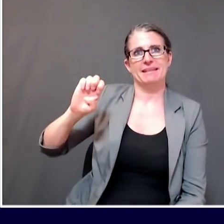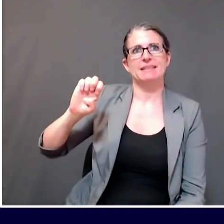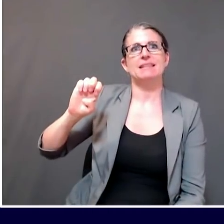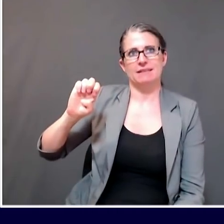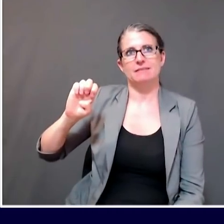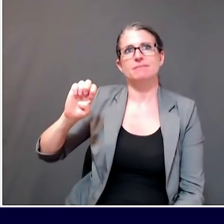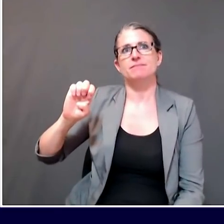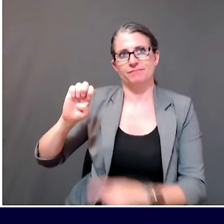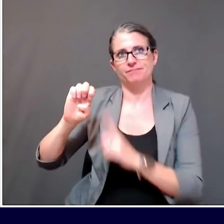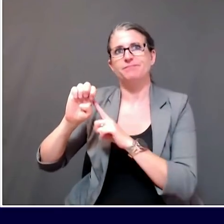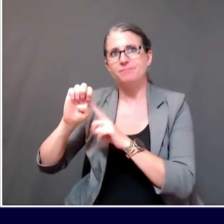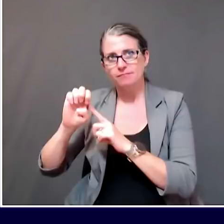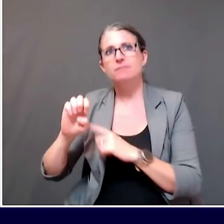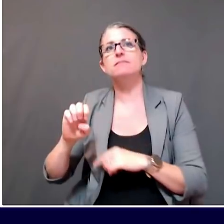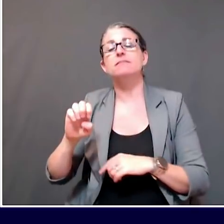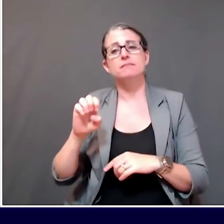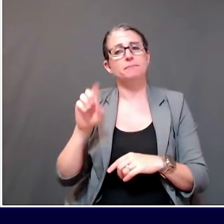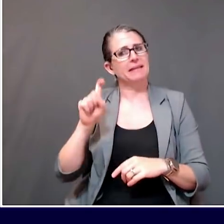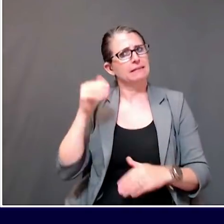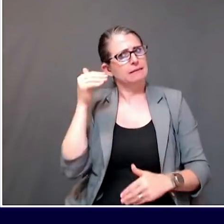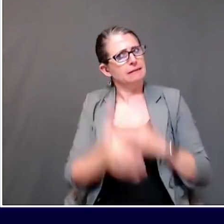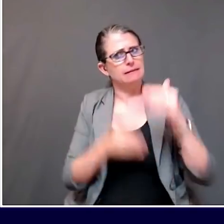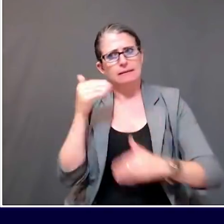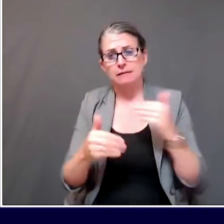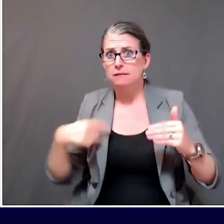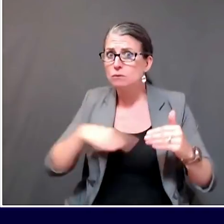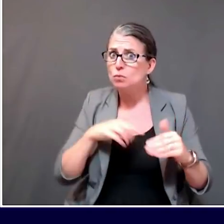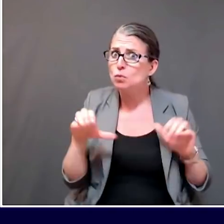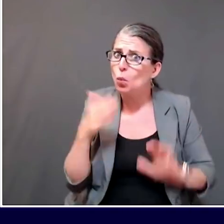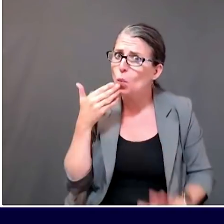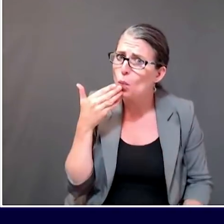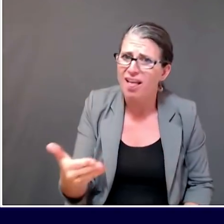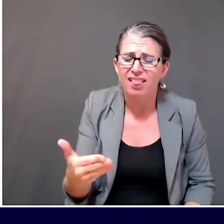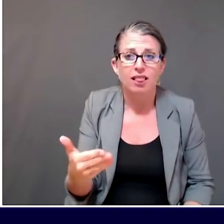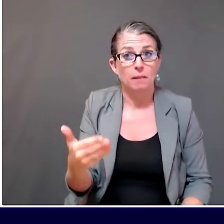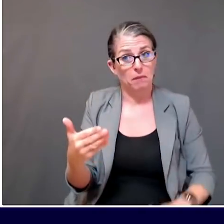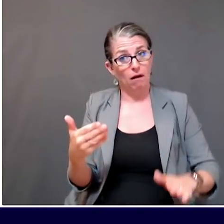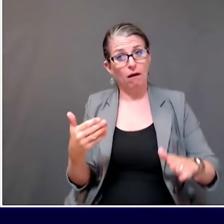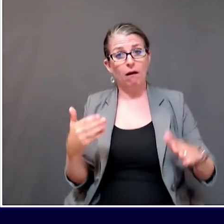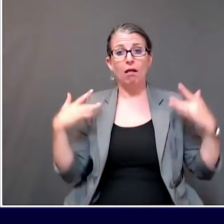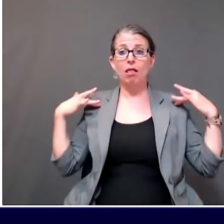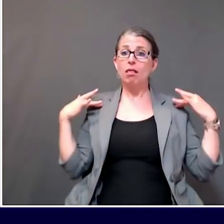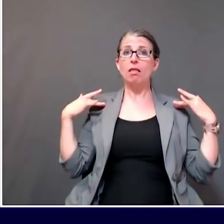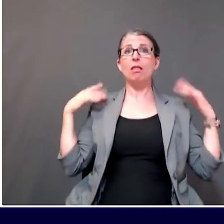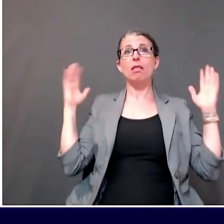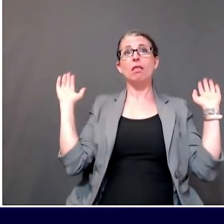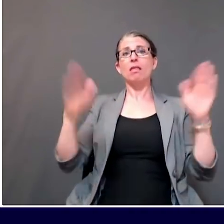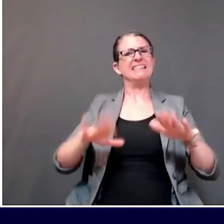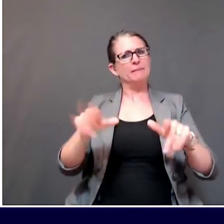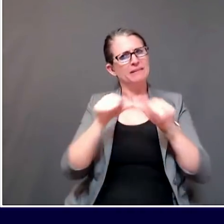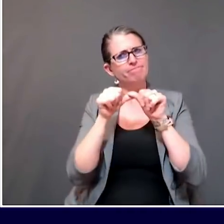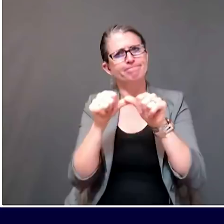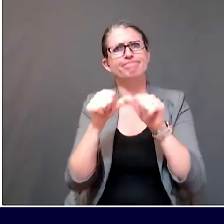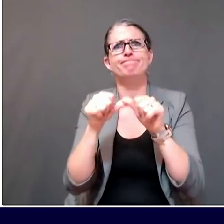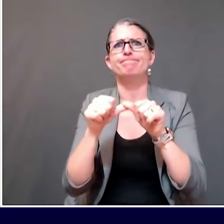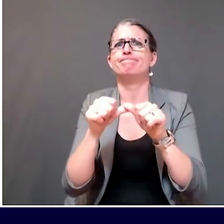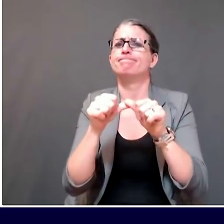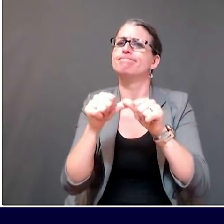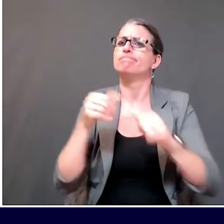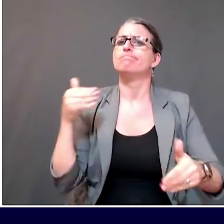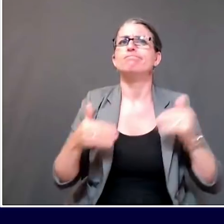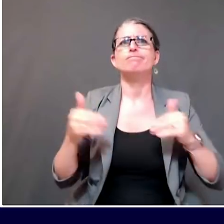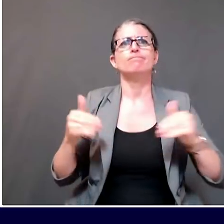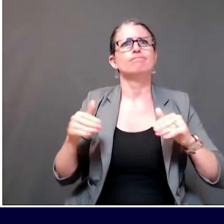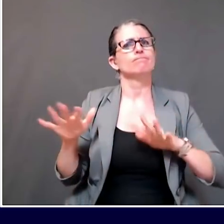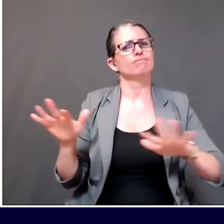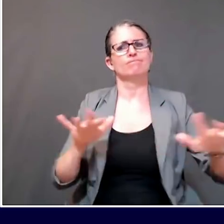for residents and visitors, position our rural hospitals to increase lab capacity at a critical time, and